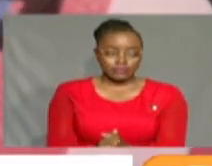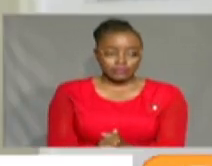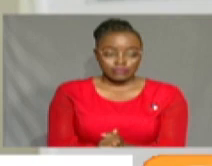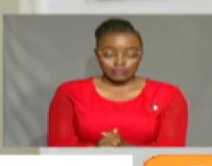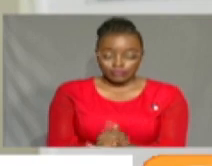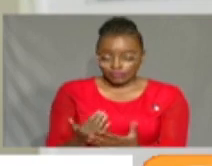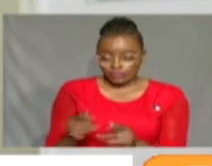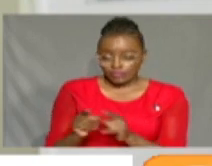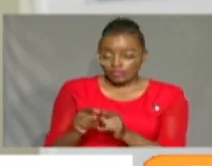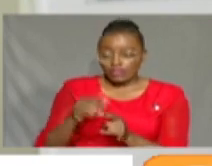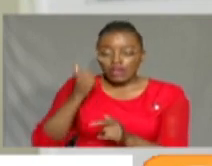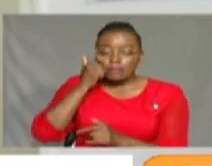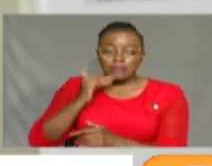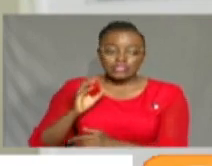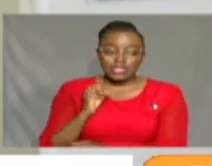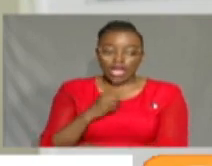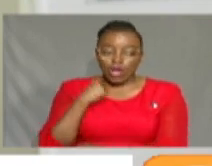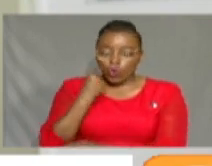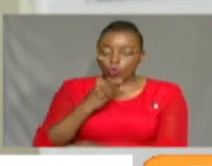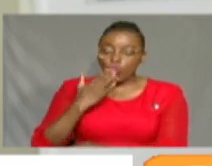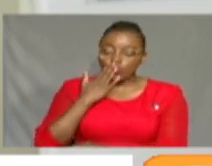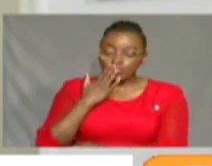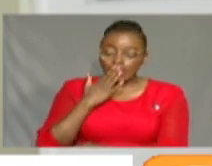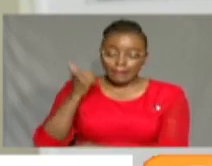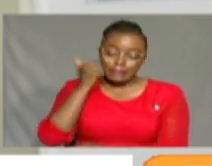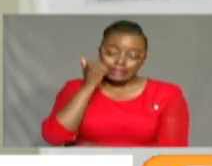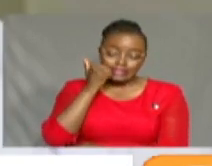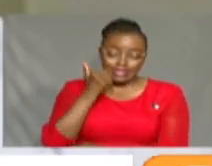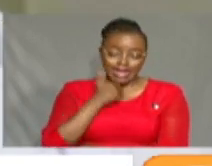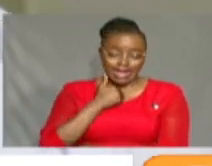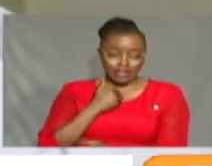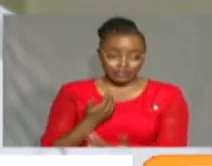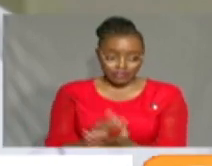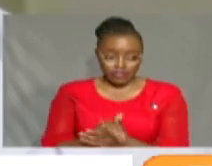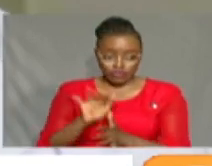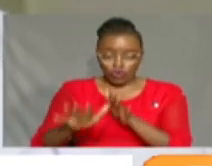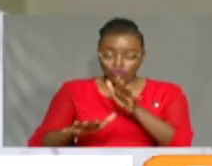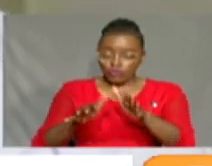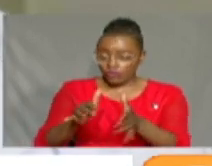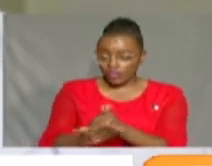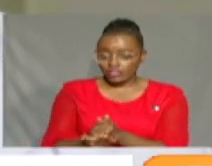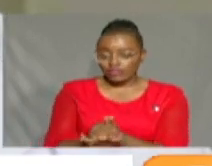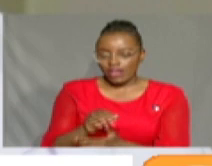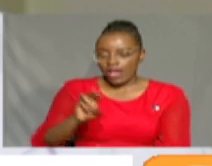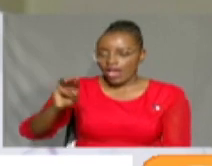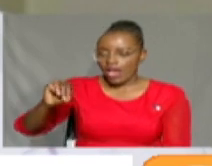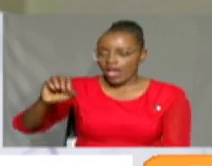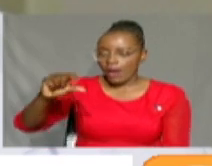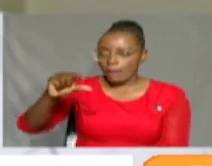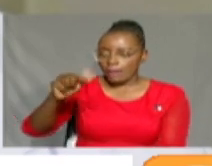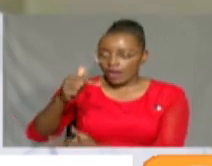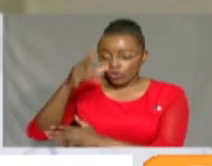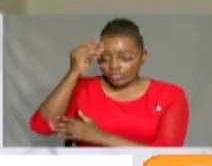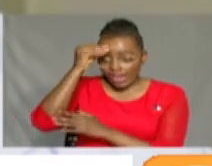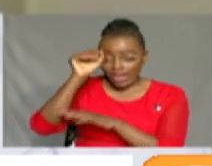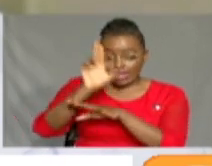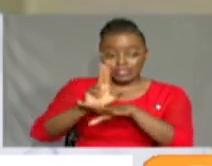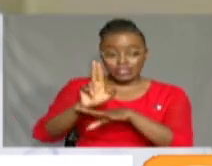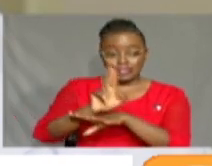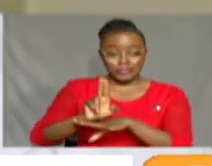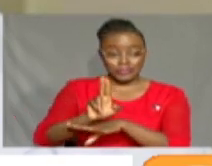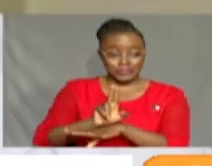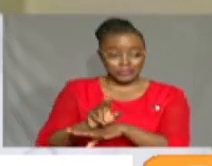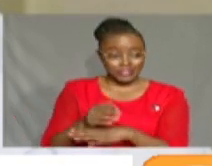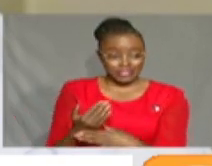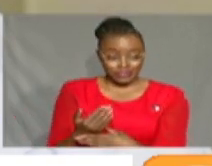The bulk of our patients are those ones with diabetic foot ulcer. Maggot therapy, we have learned to use it